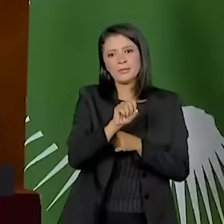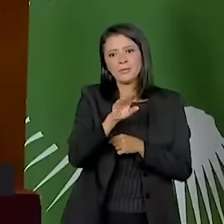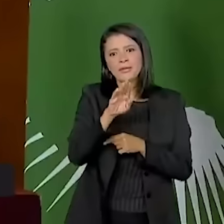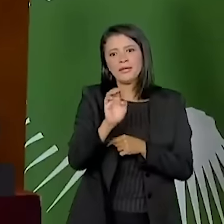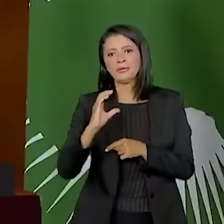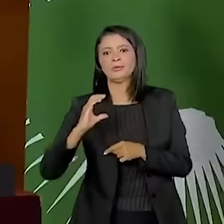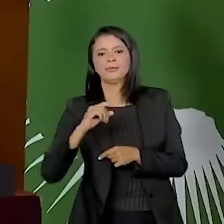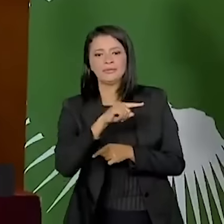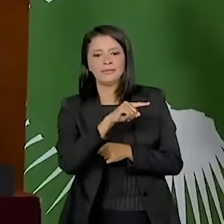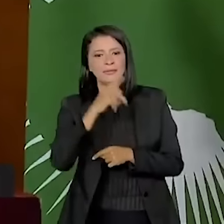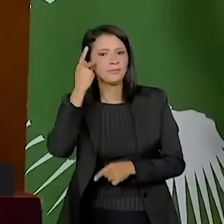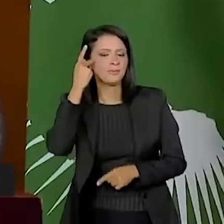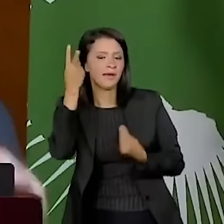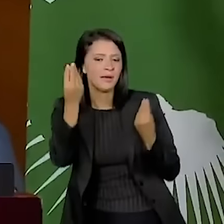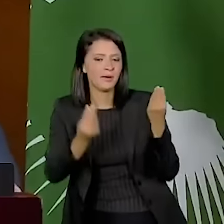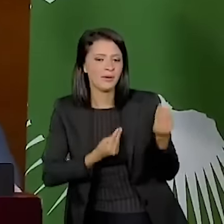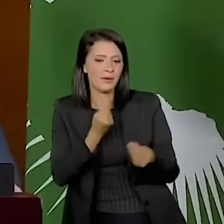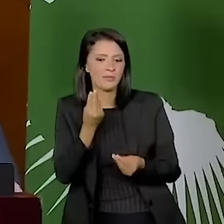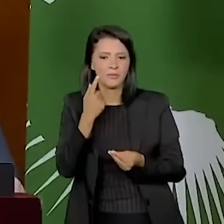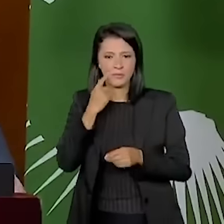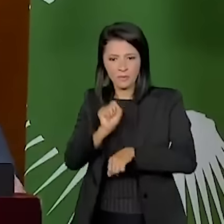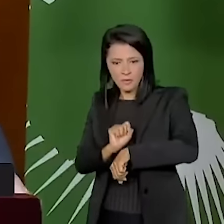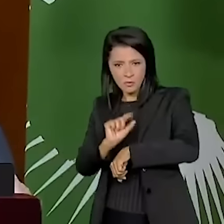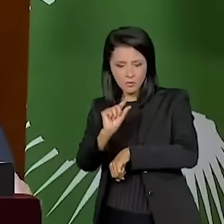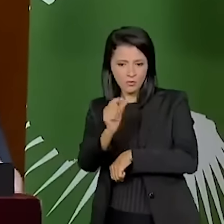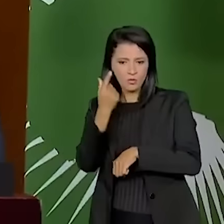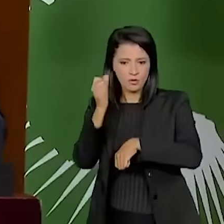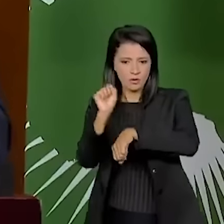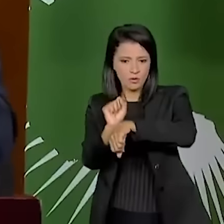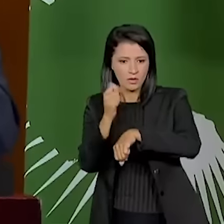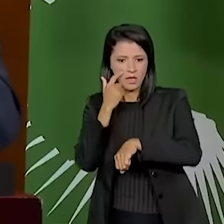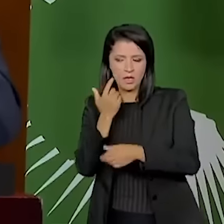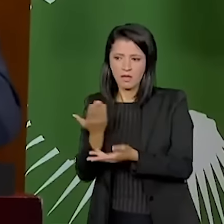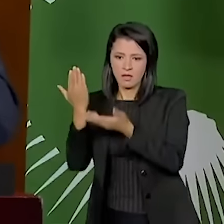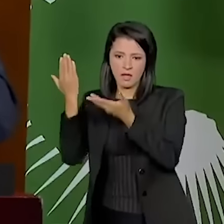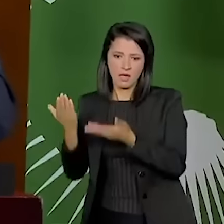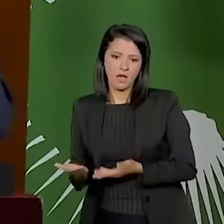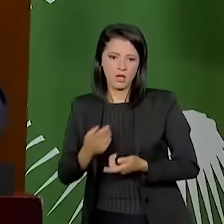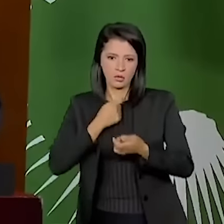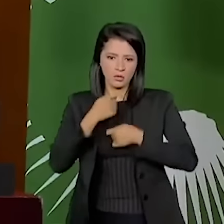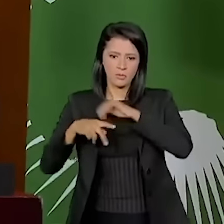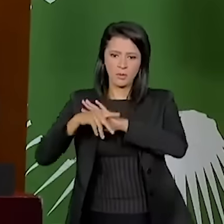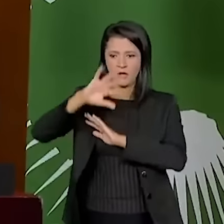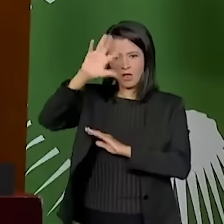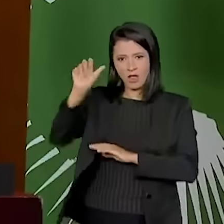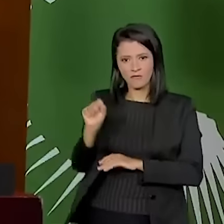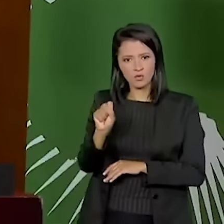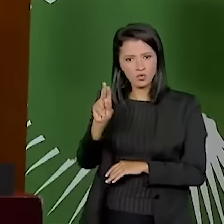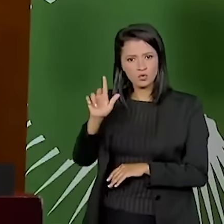seja, pera só um pouquinho. Espera só um pouquinho, a companheira jornalista da África do Sul.